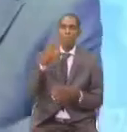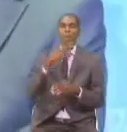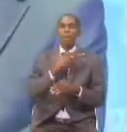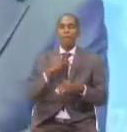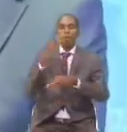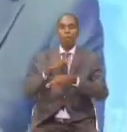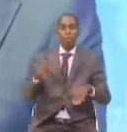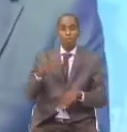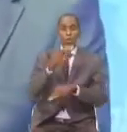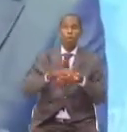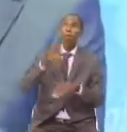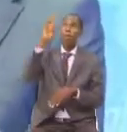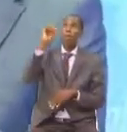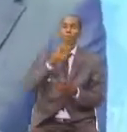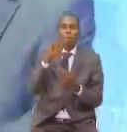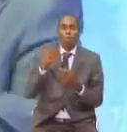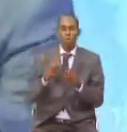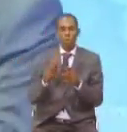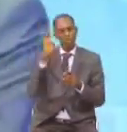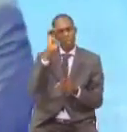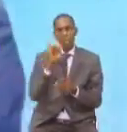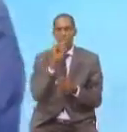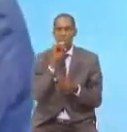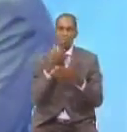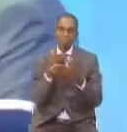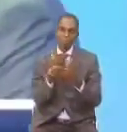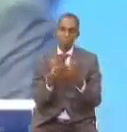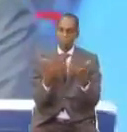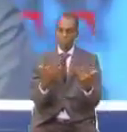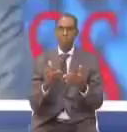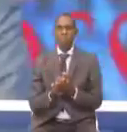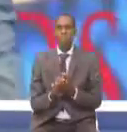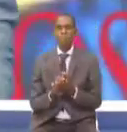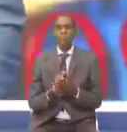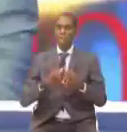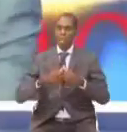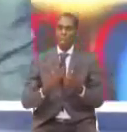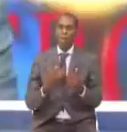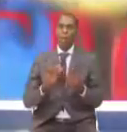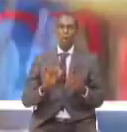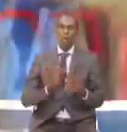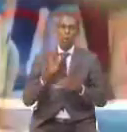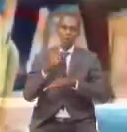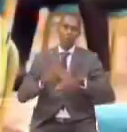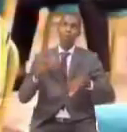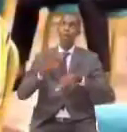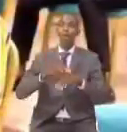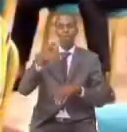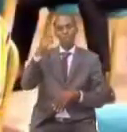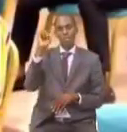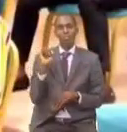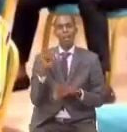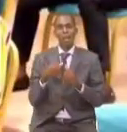him while he is near. Now, how do I call upon him? How do you call upon